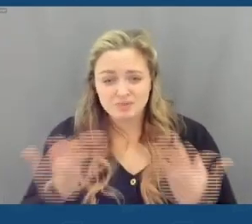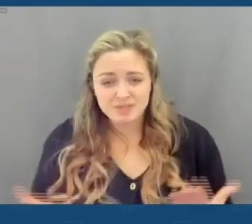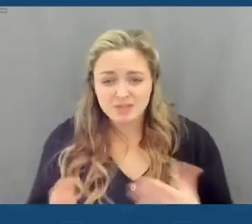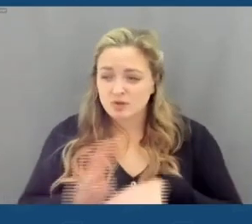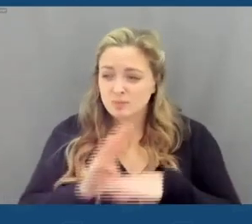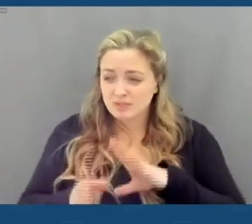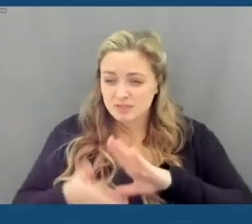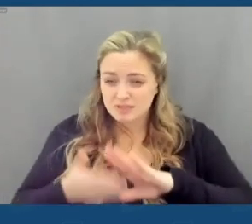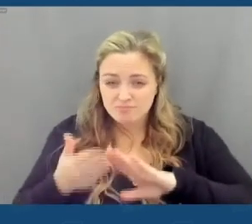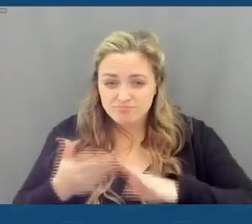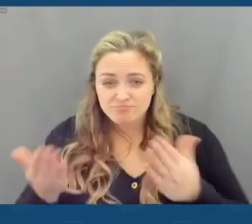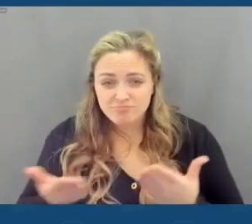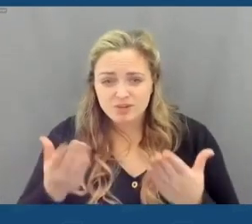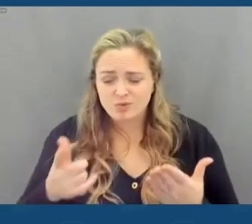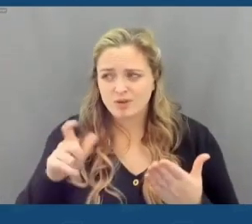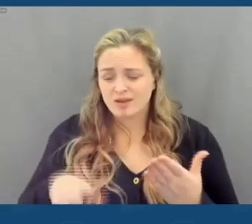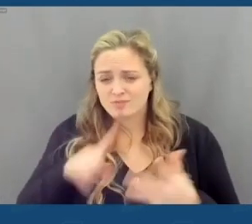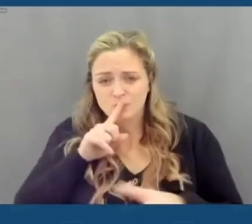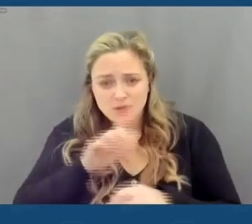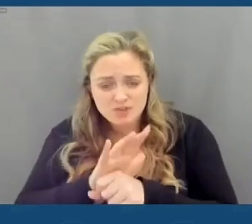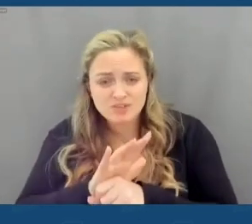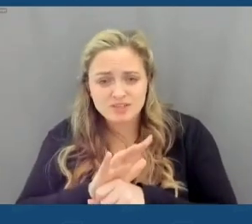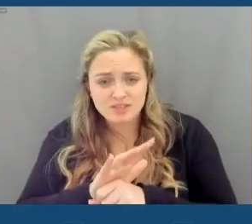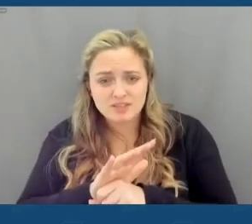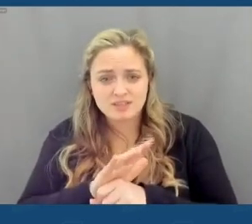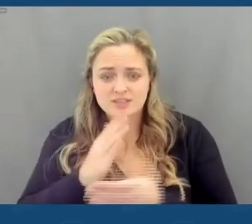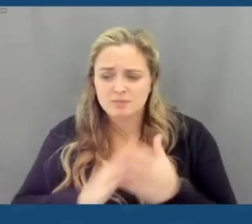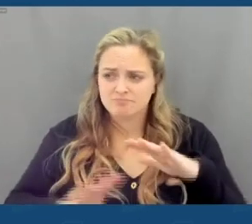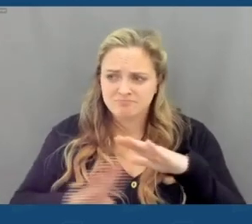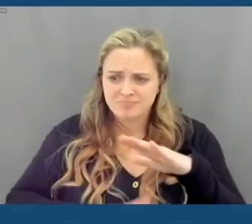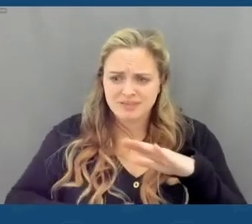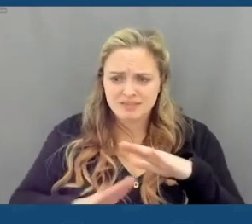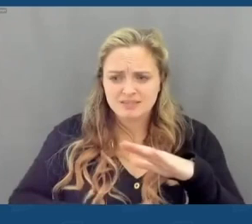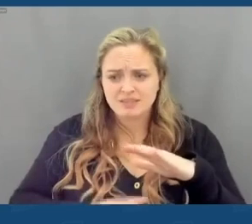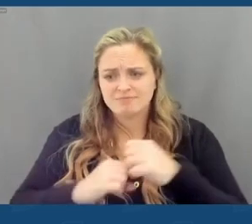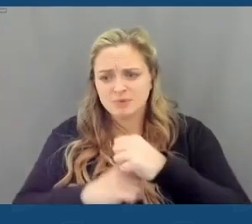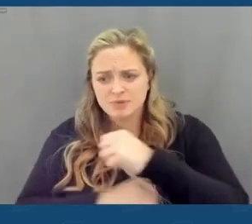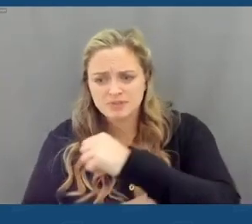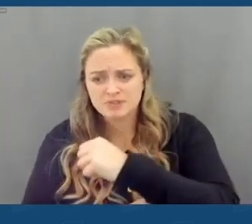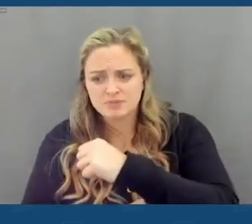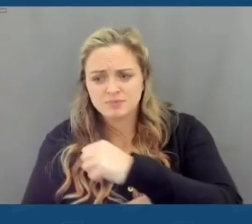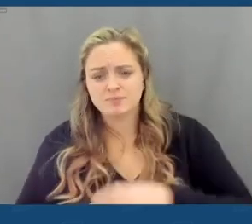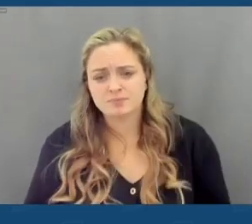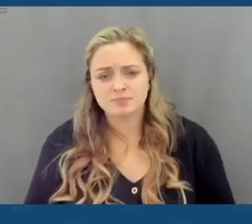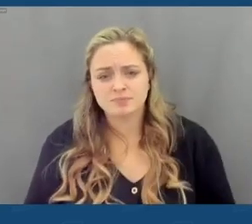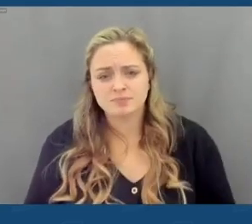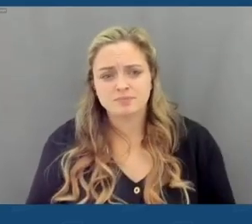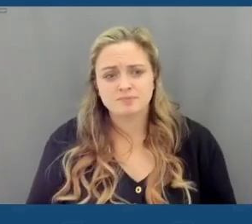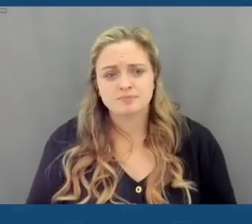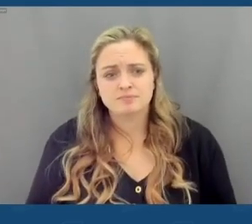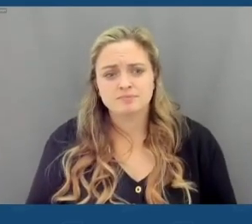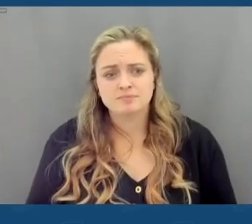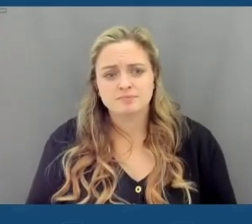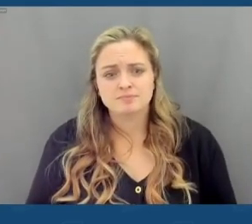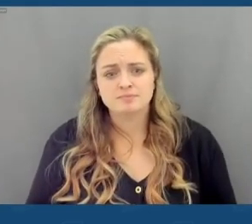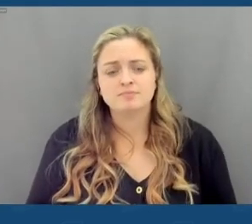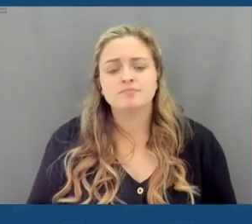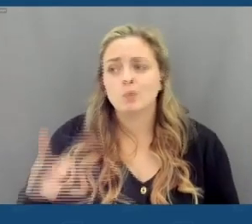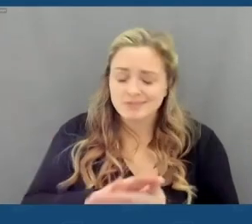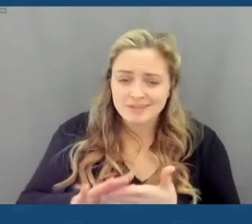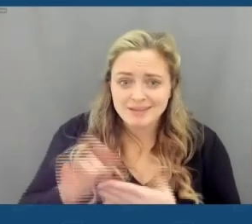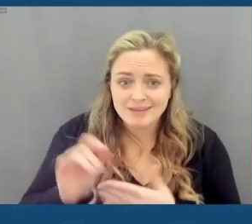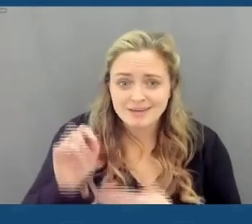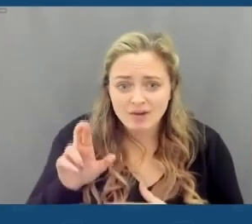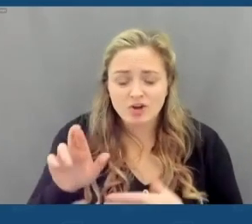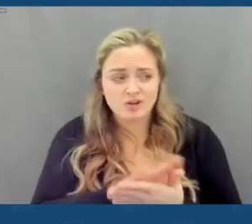here, we have to guarantee some basic foundational precepts here. One is clean air, one is clean water.